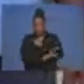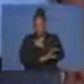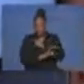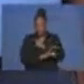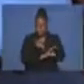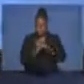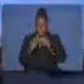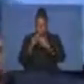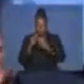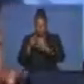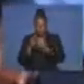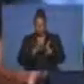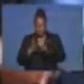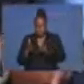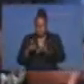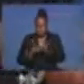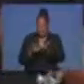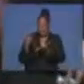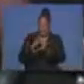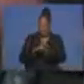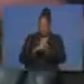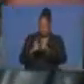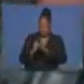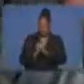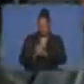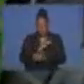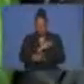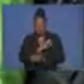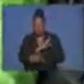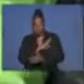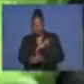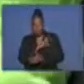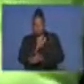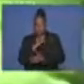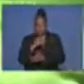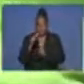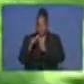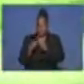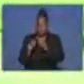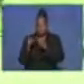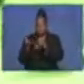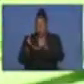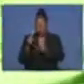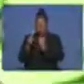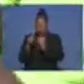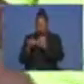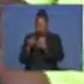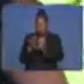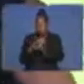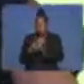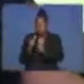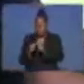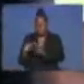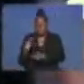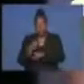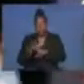to sign an agreement last week. Glover-Rolle says every union rightfully wants more money for its members, but based